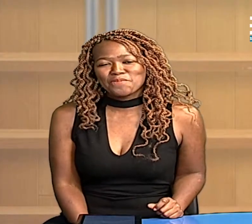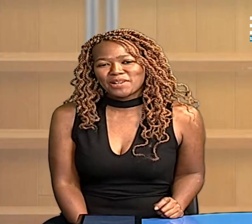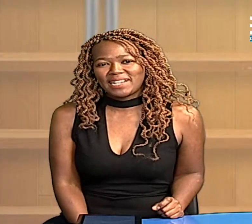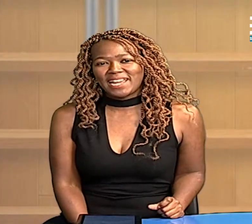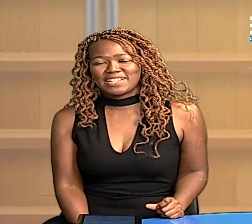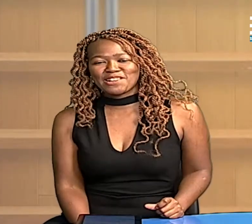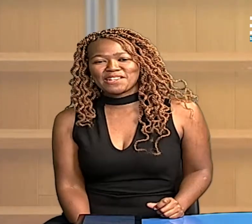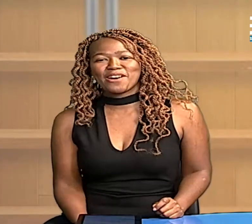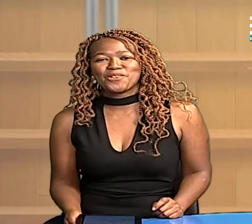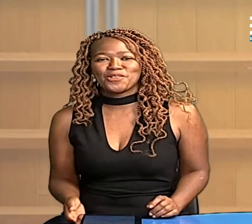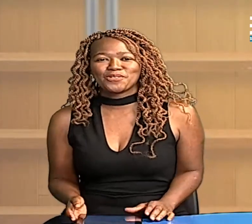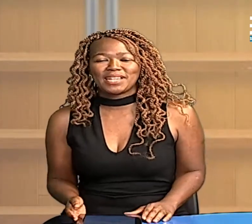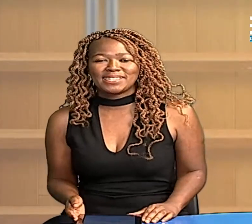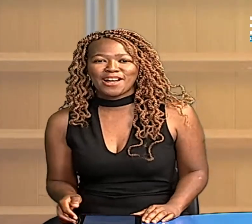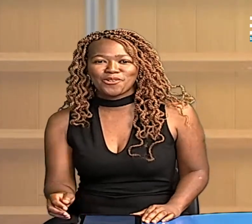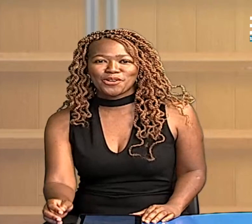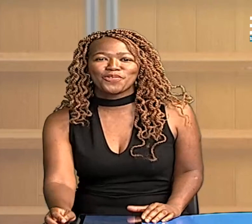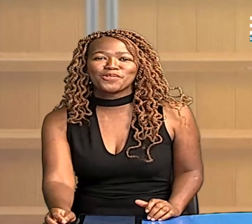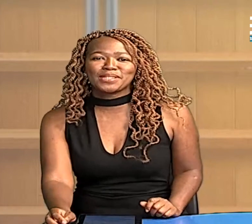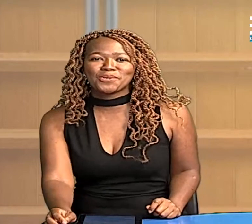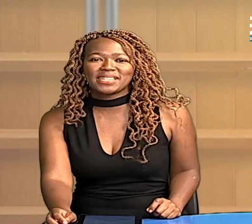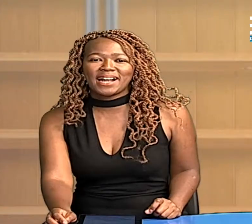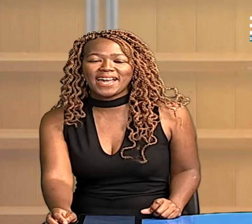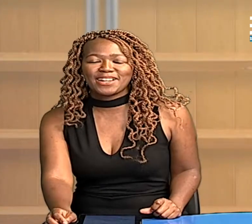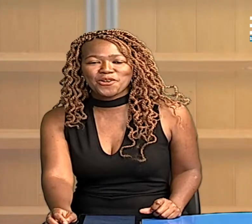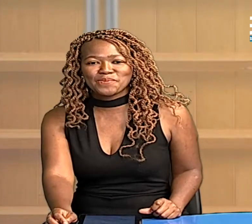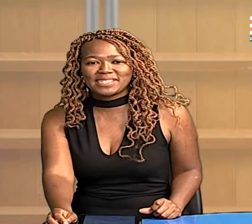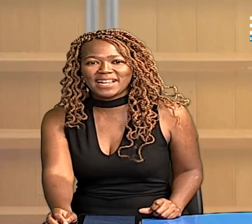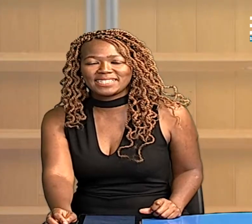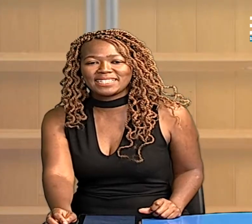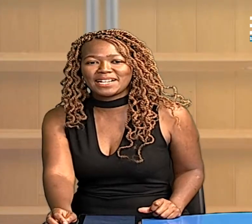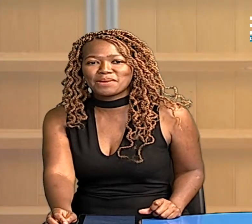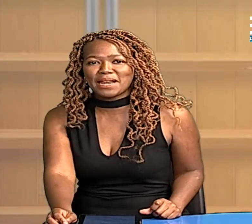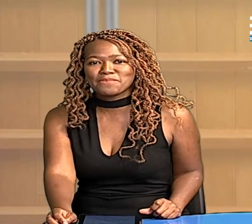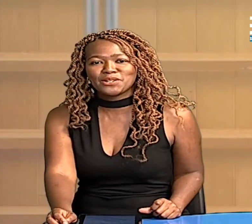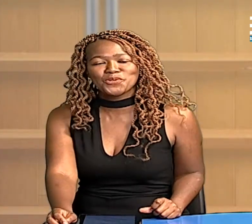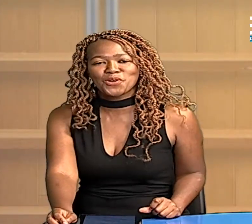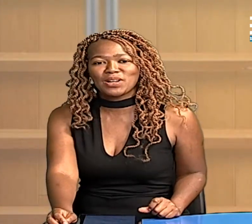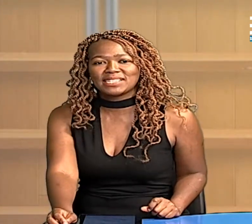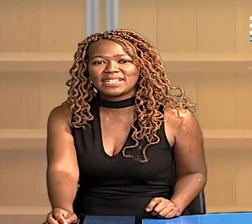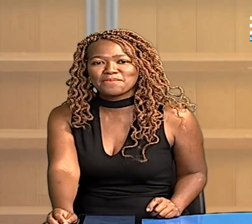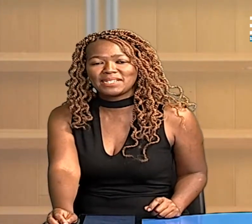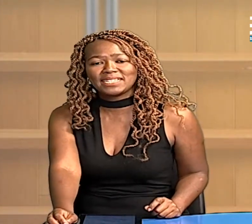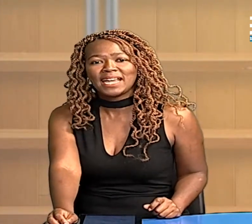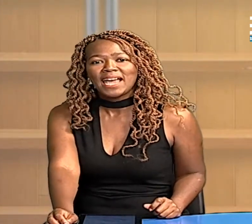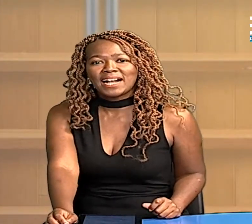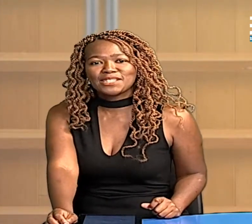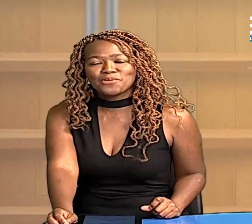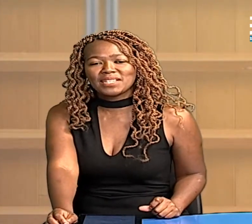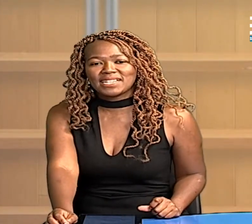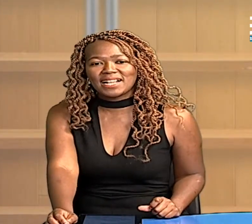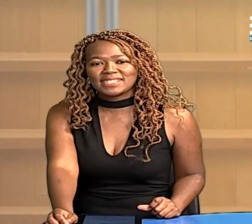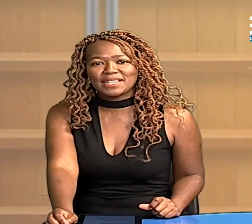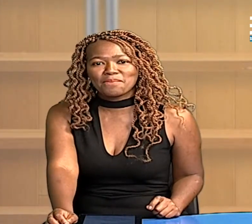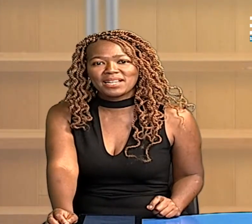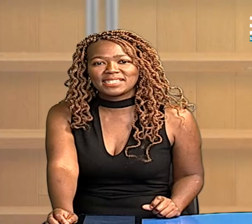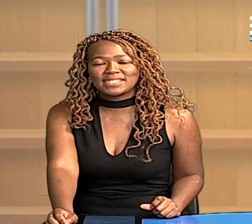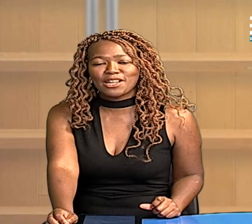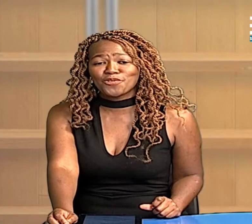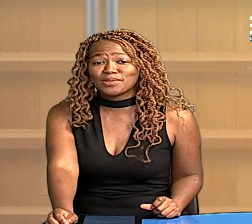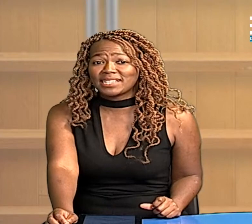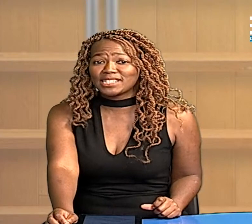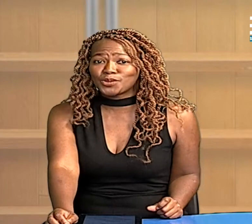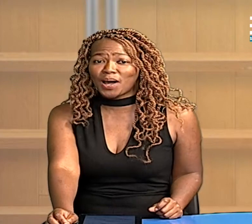Ngiphinze ngikwemukele ehlelweni lakho loluthandzako lokufundza usekhaya i-home study. Ligama lami ngingunokwazi Dlamini. Kanti kulesikhathi